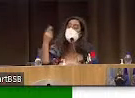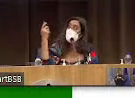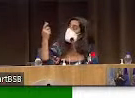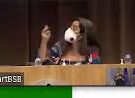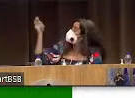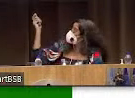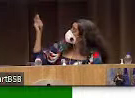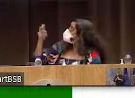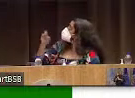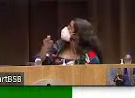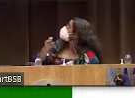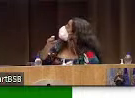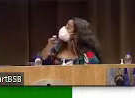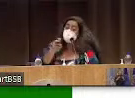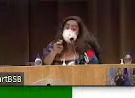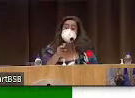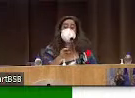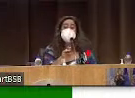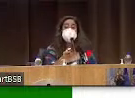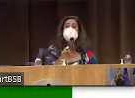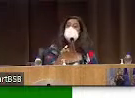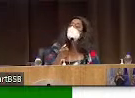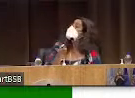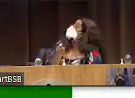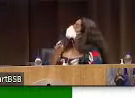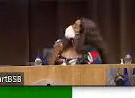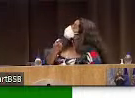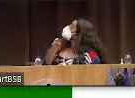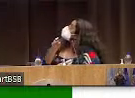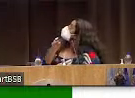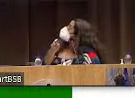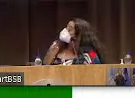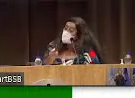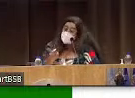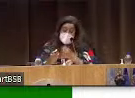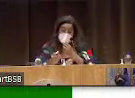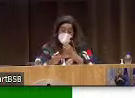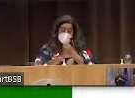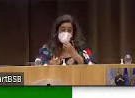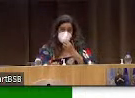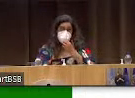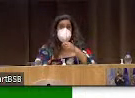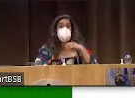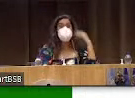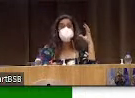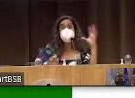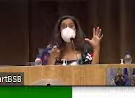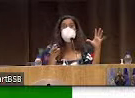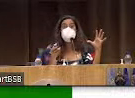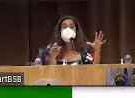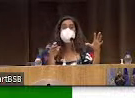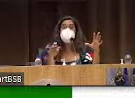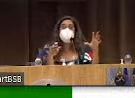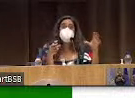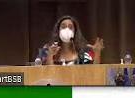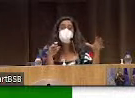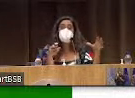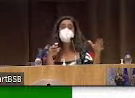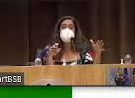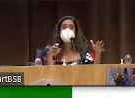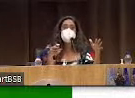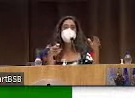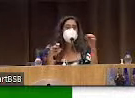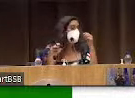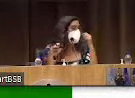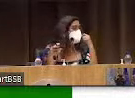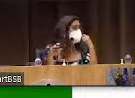being attended by this unit with the pandemic that was higher. And the first thing that I